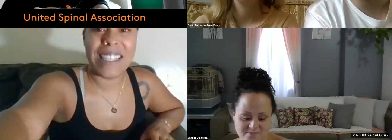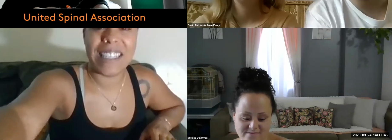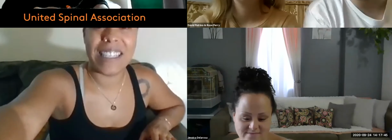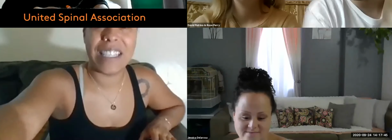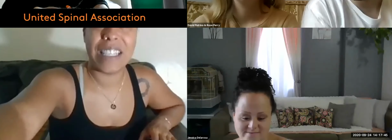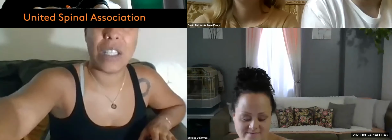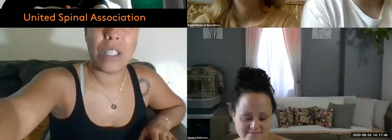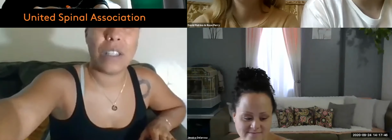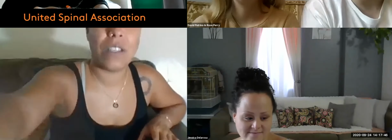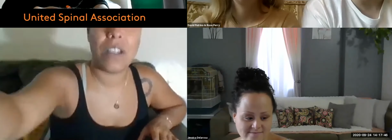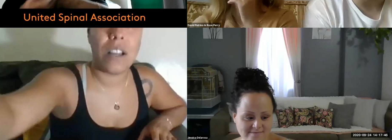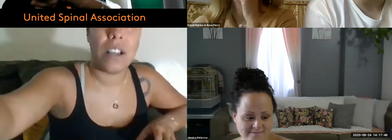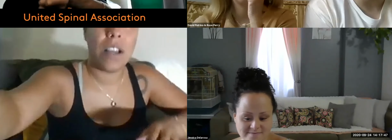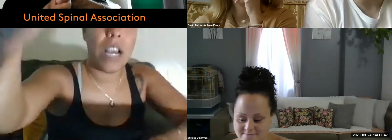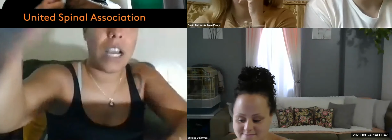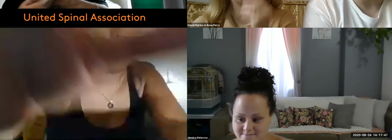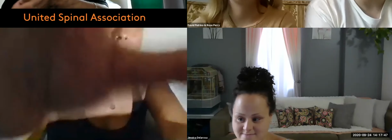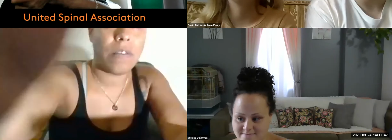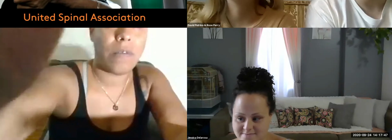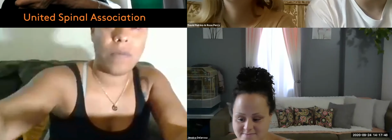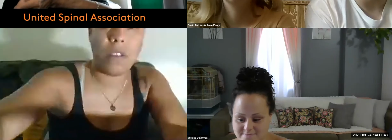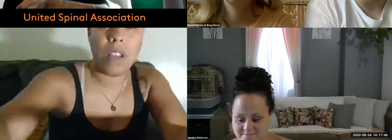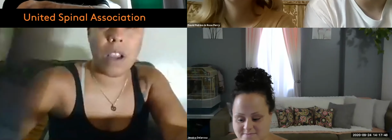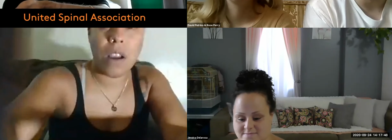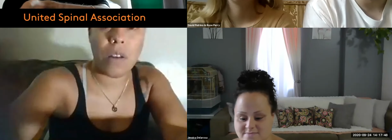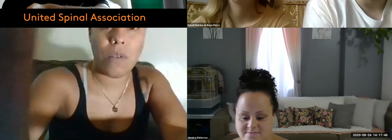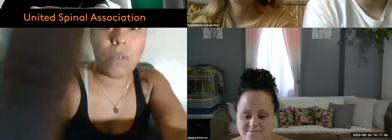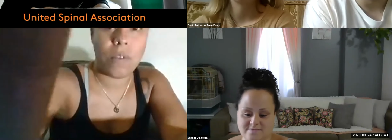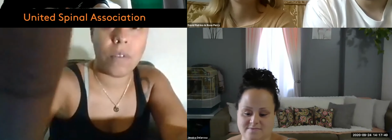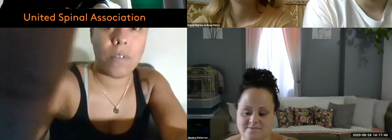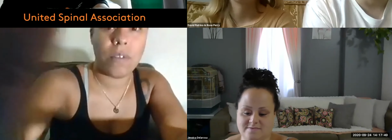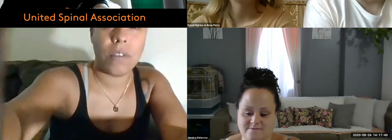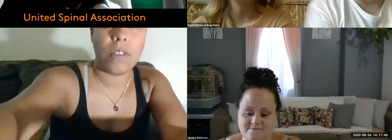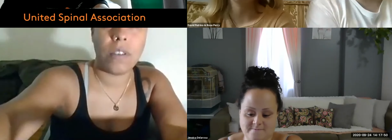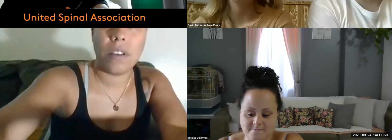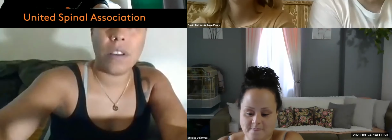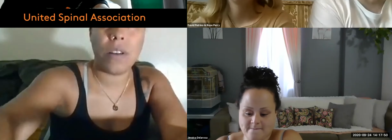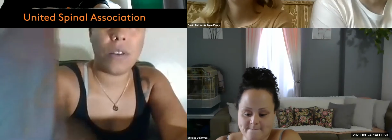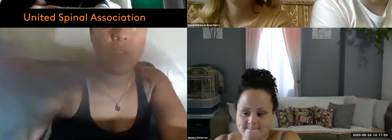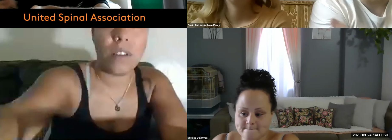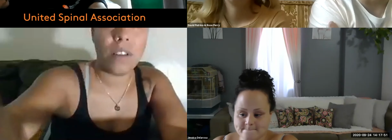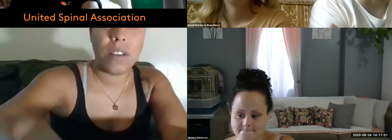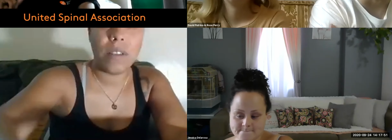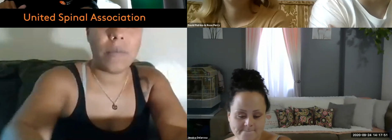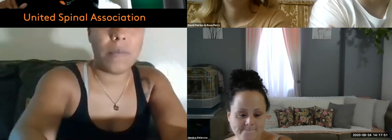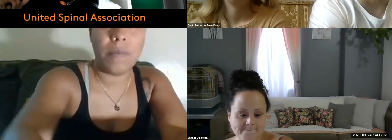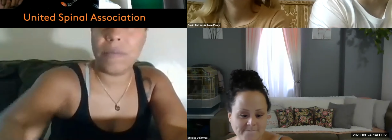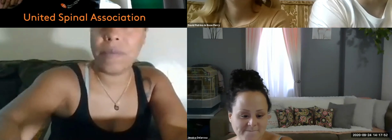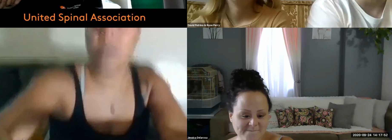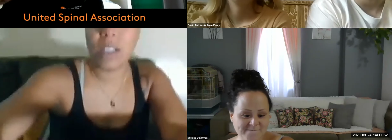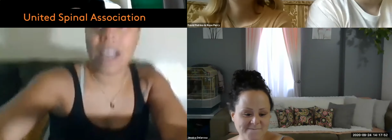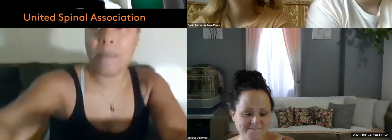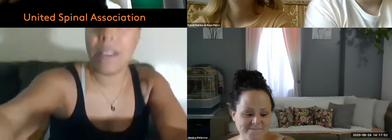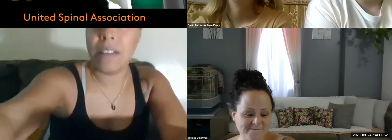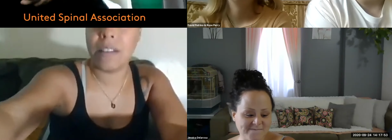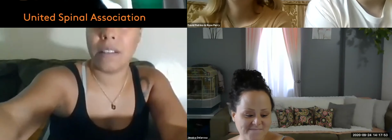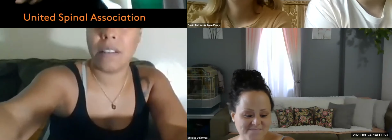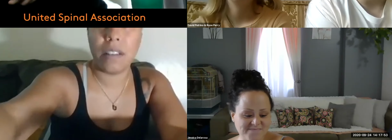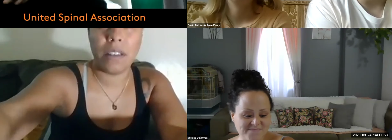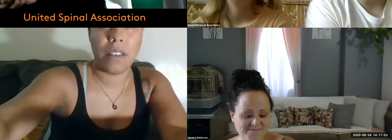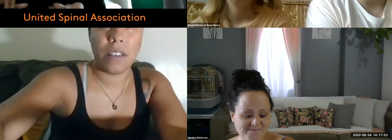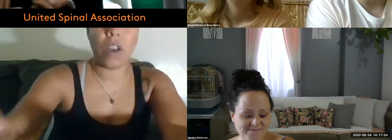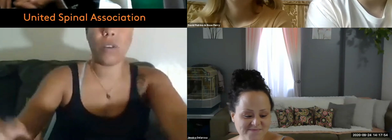You've helped a lot of people, and you sacrificed your office space for it. It's a small sacrifice. Oh,